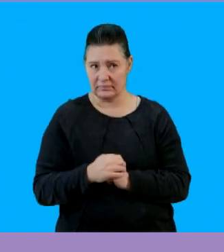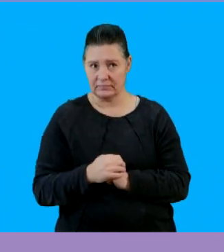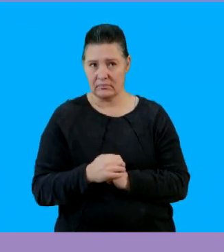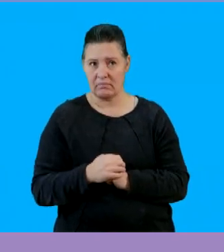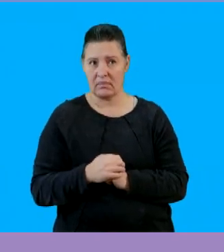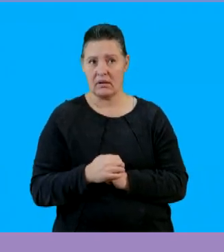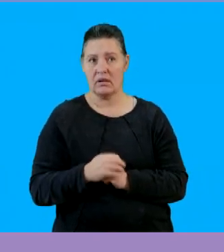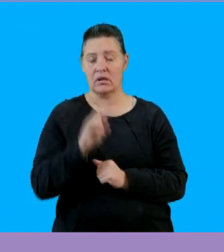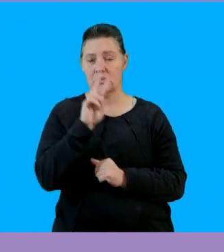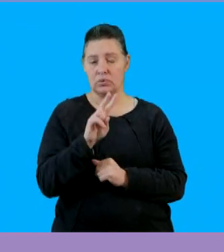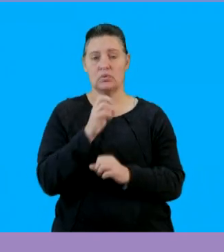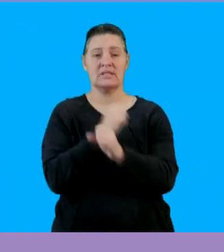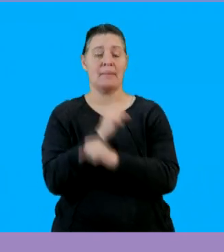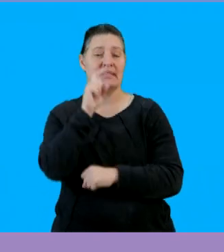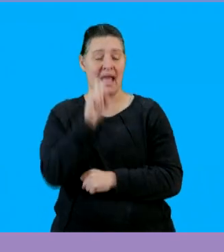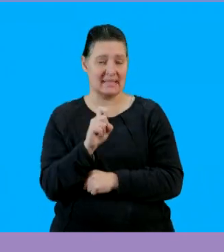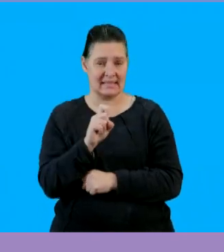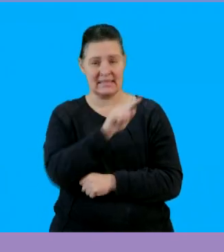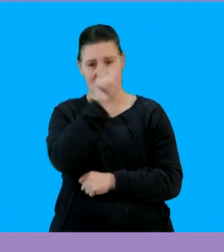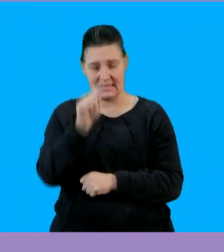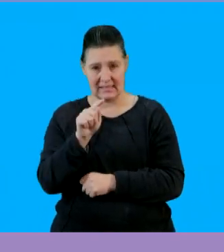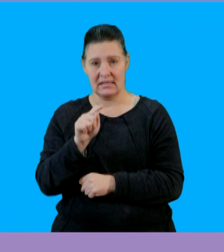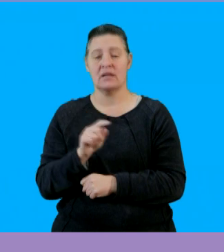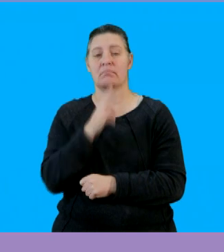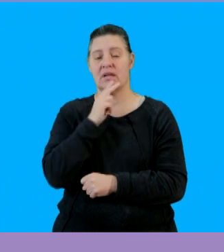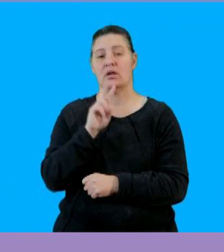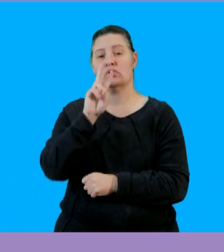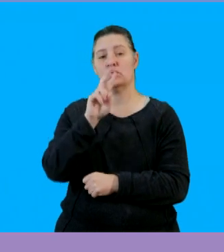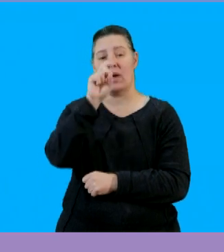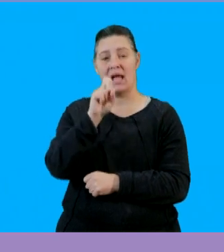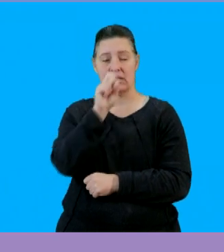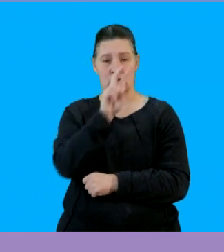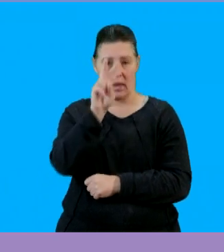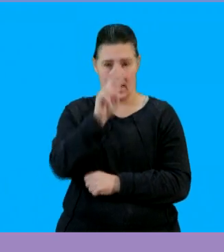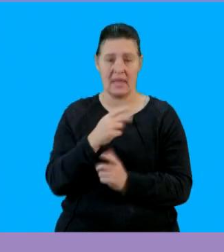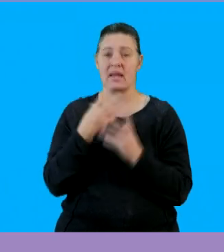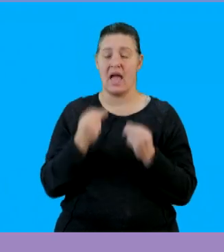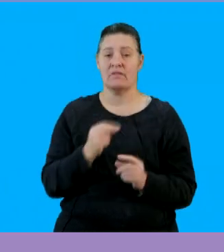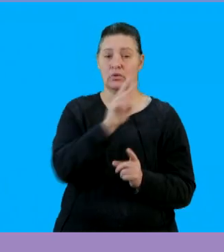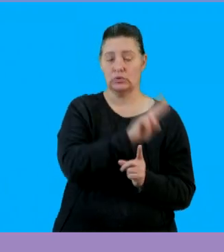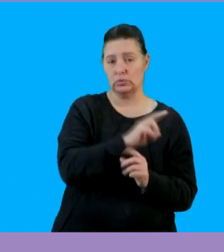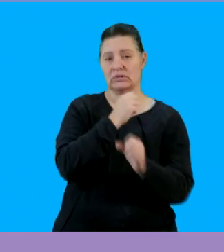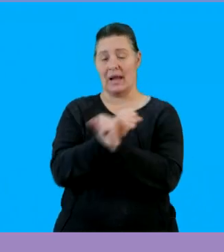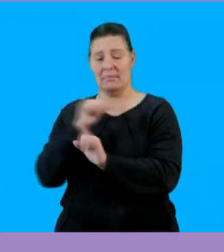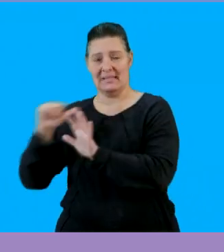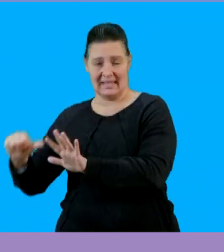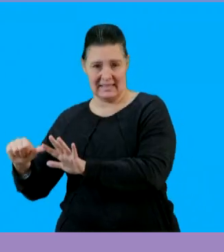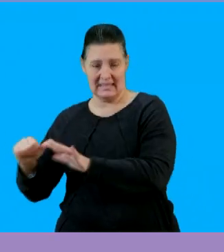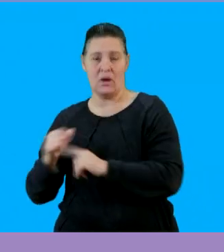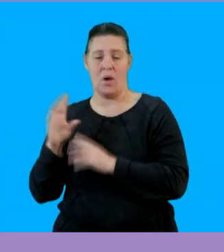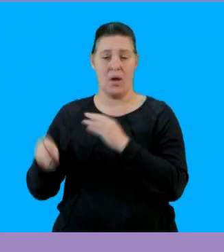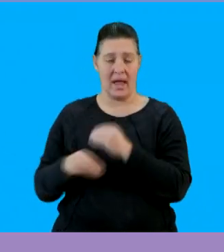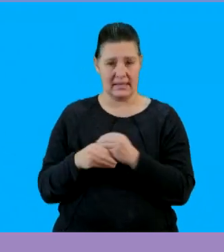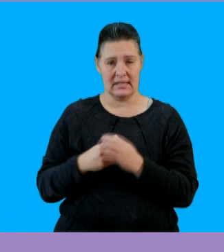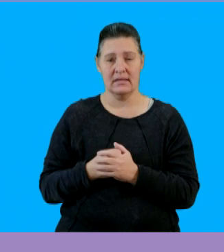expression. So that is going to be 2 multiplied by x, and that gives us 2x squared. Then we have 2 multiplied by